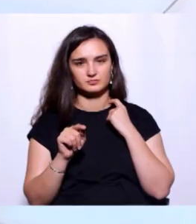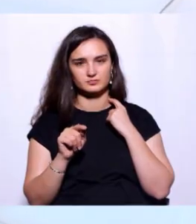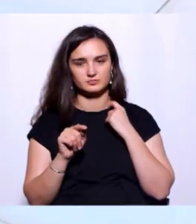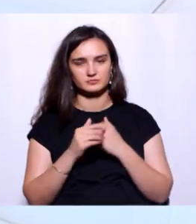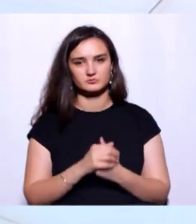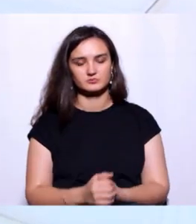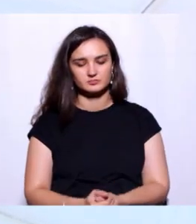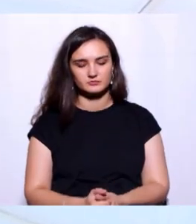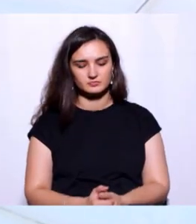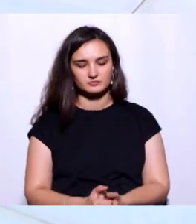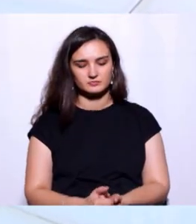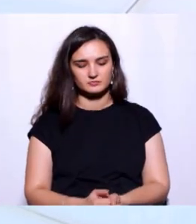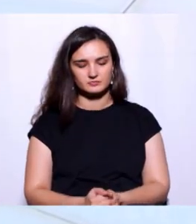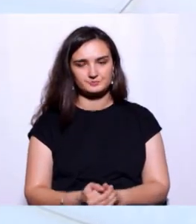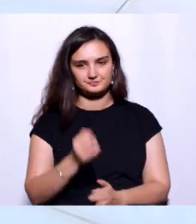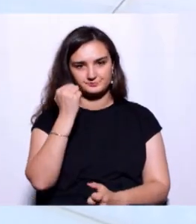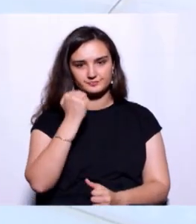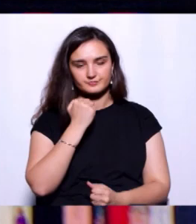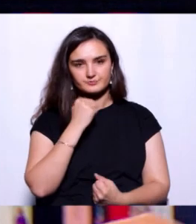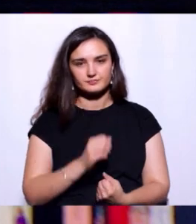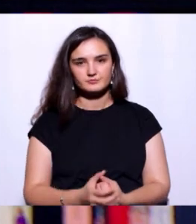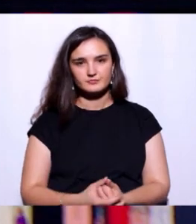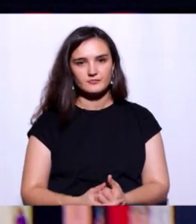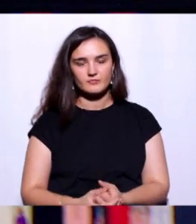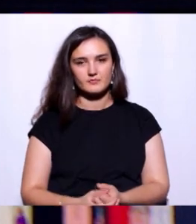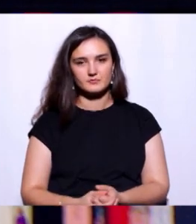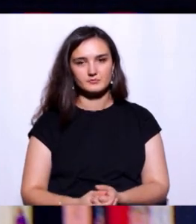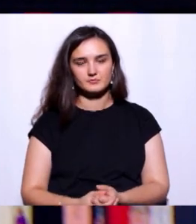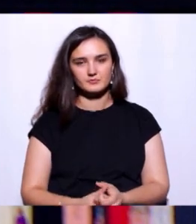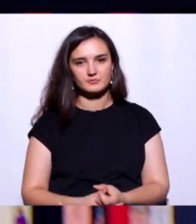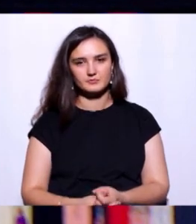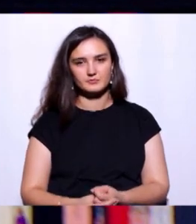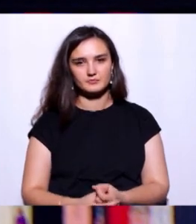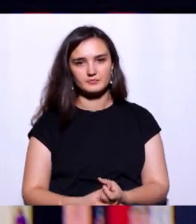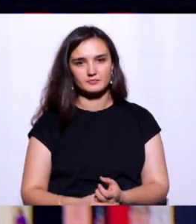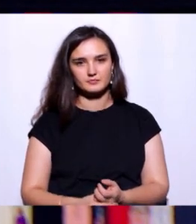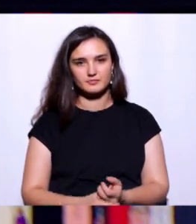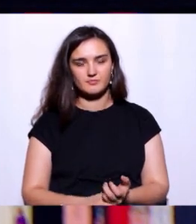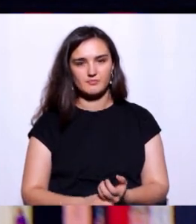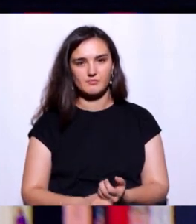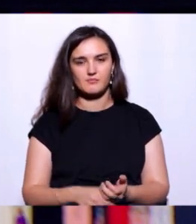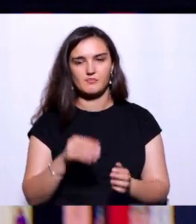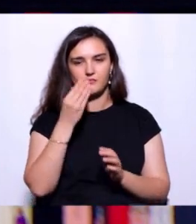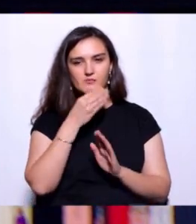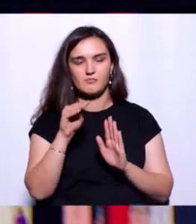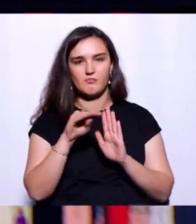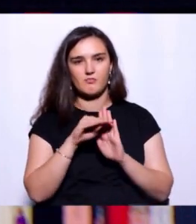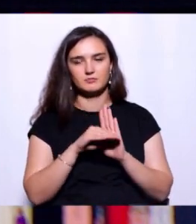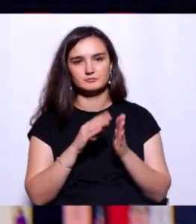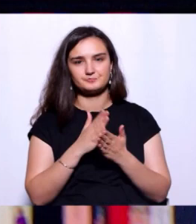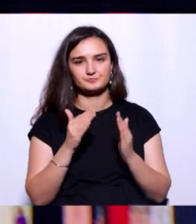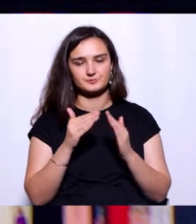Well done, Zach. Oh, thank you so much. Well done. Awesome. So now, the best part, of course, is